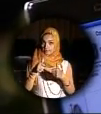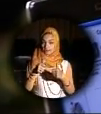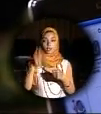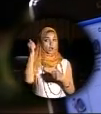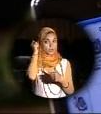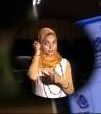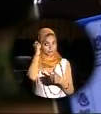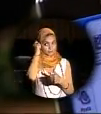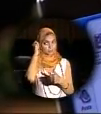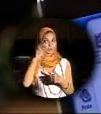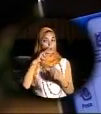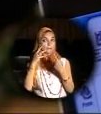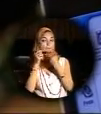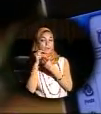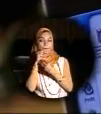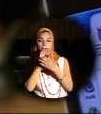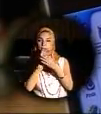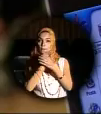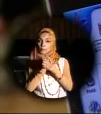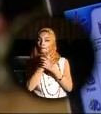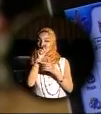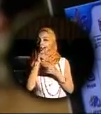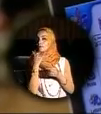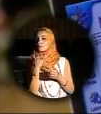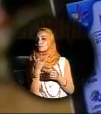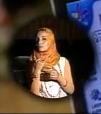So he can chat and talk through the internet.